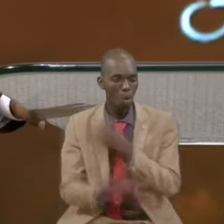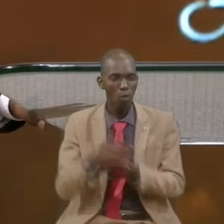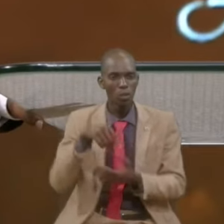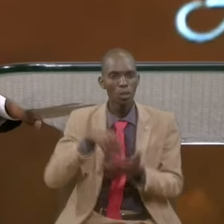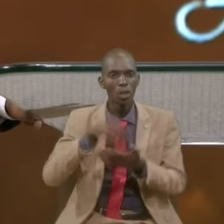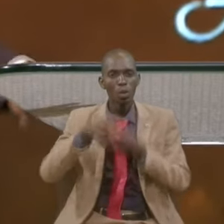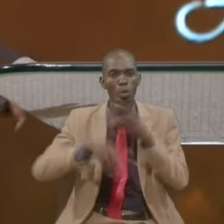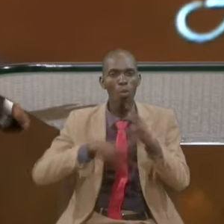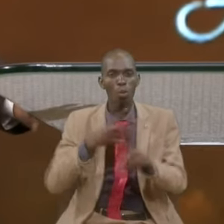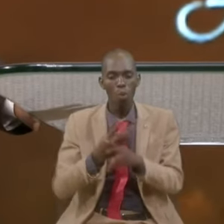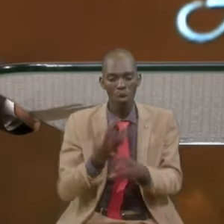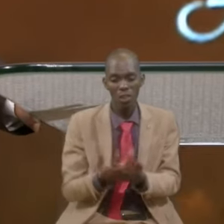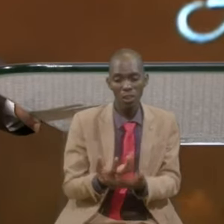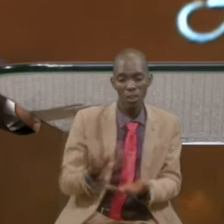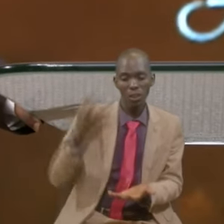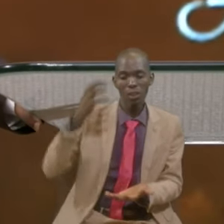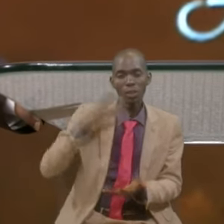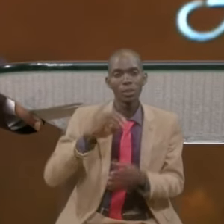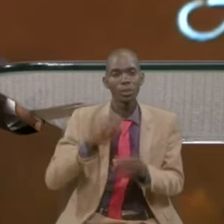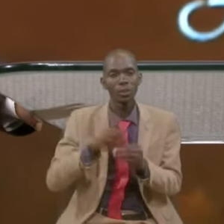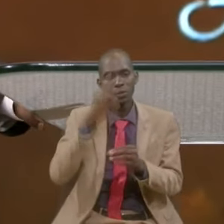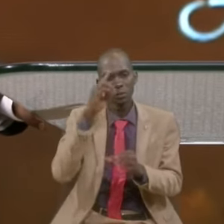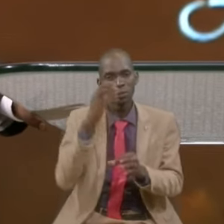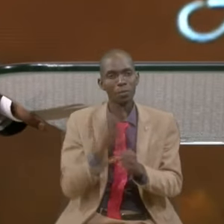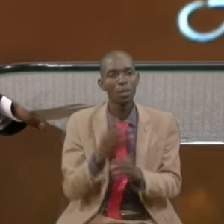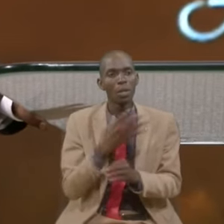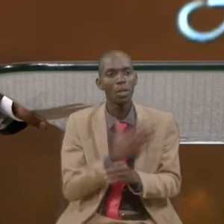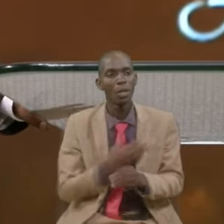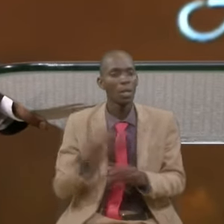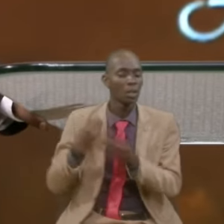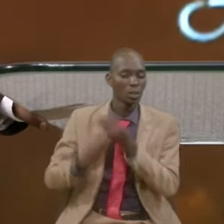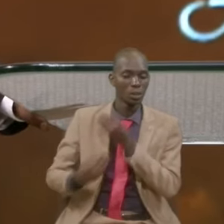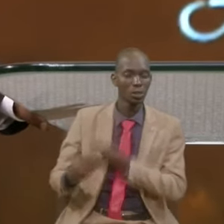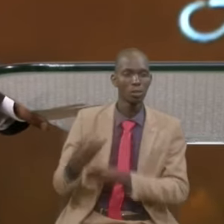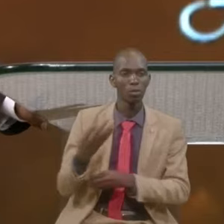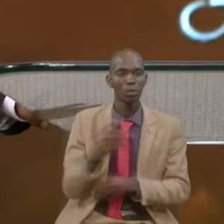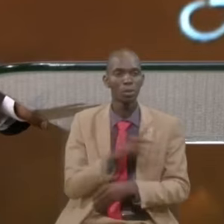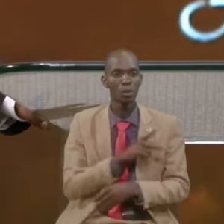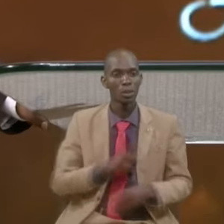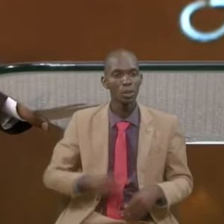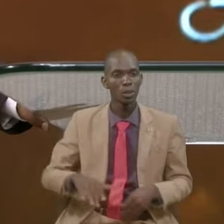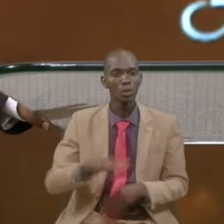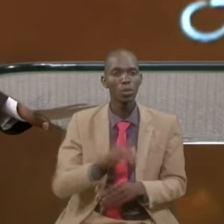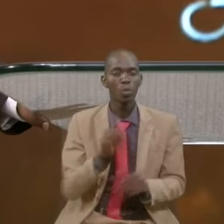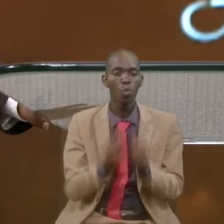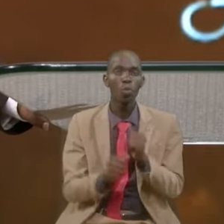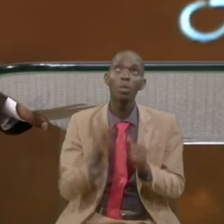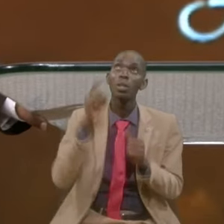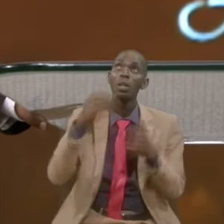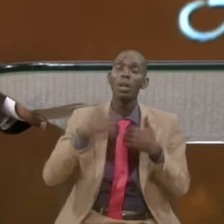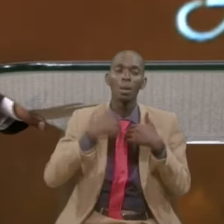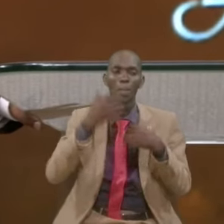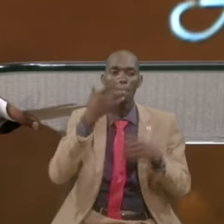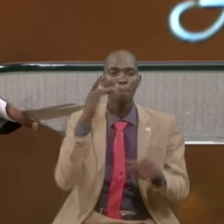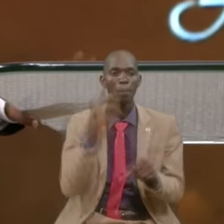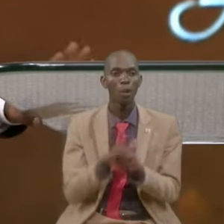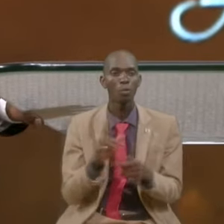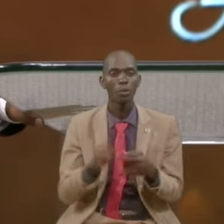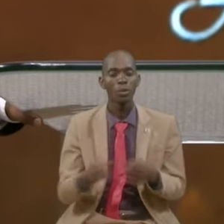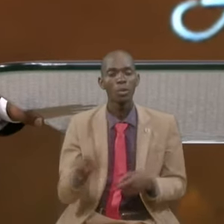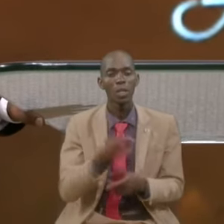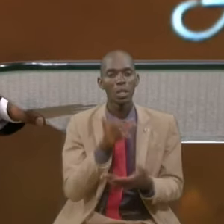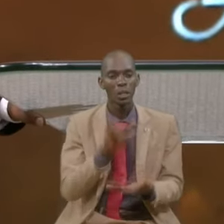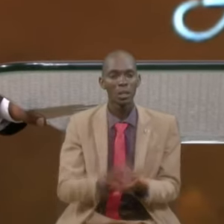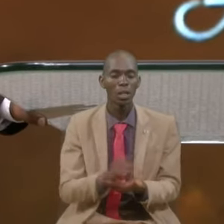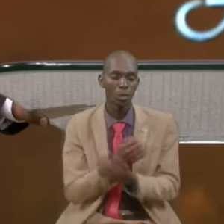and heirs of the kingdom which he has promised to them